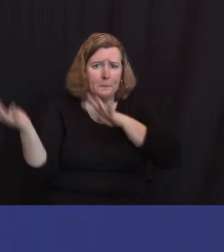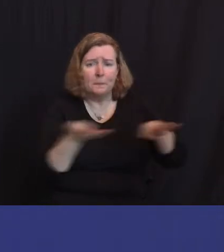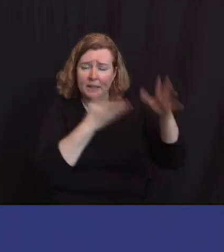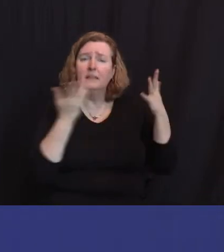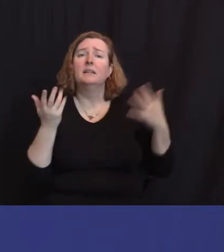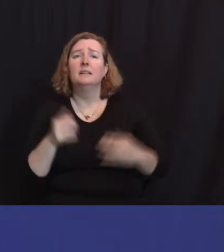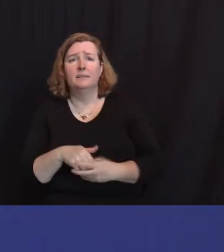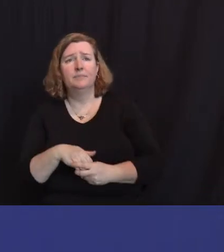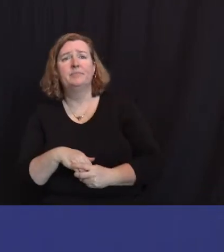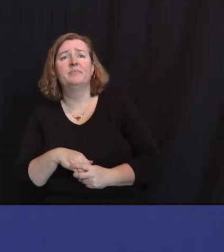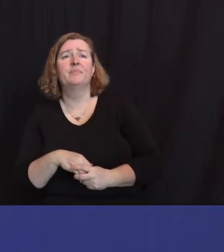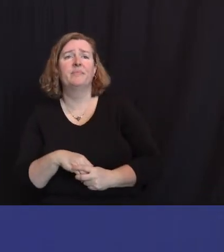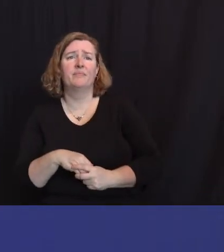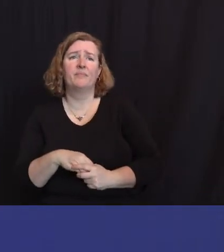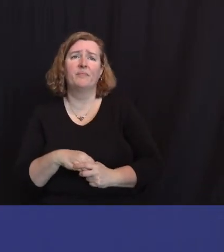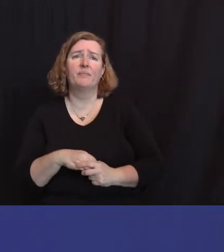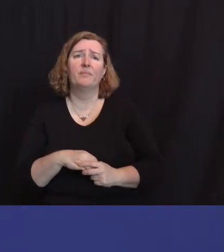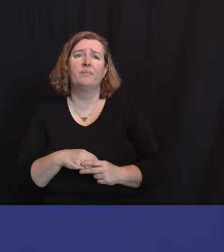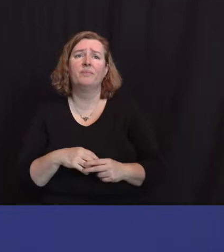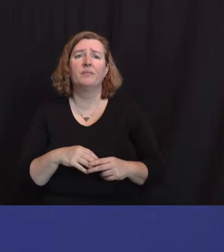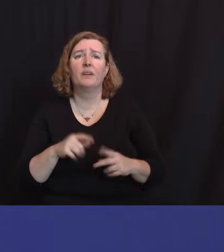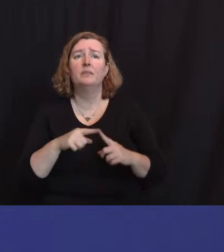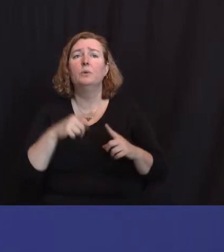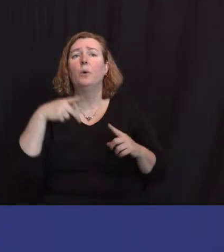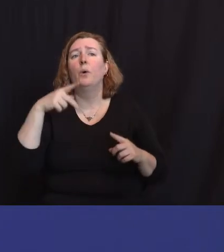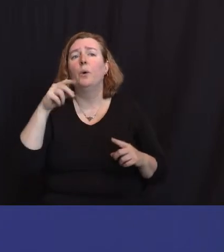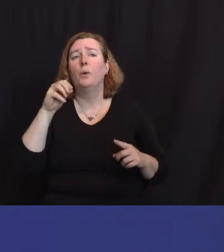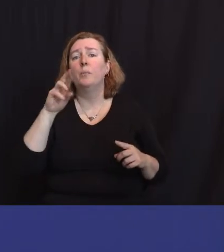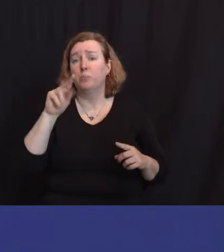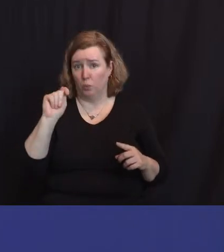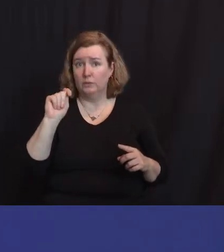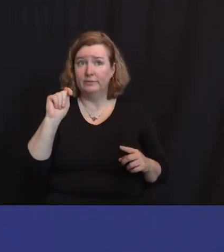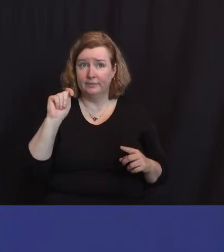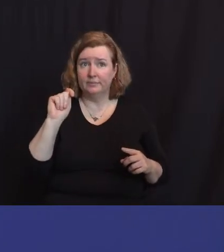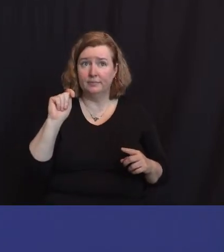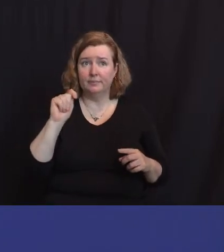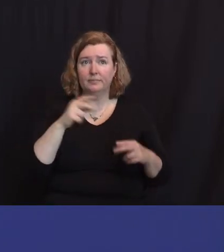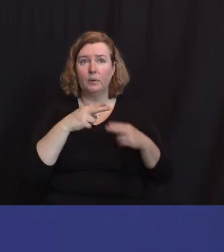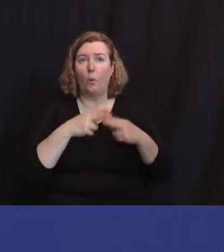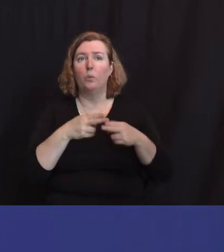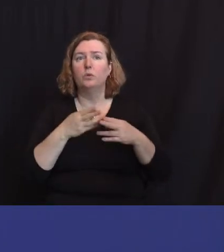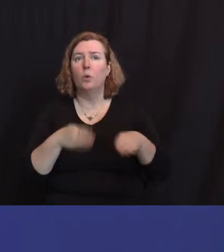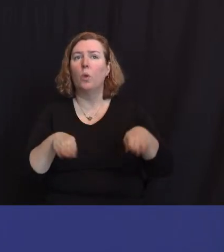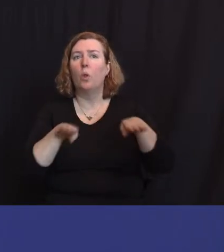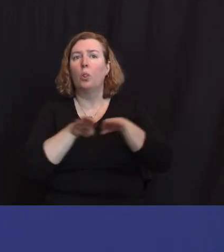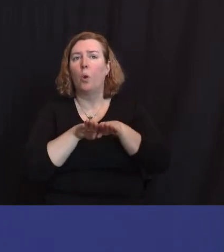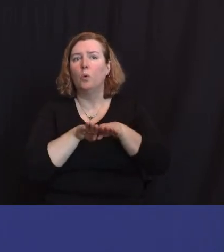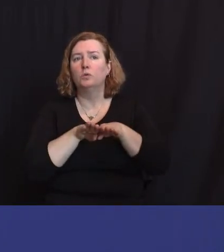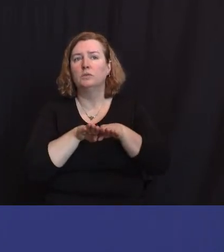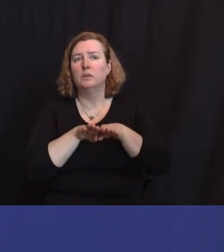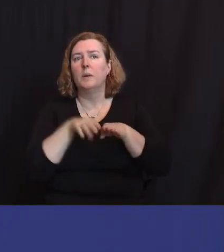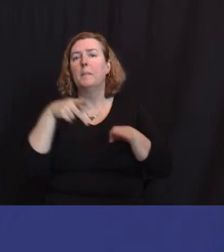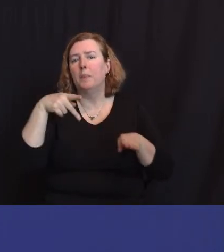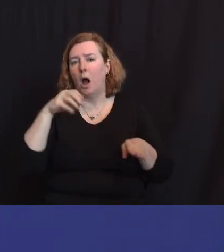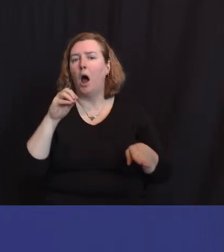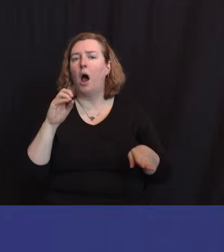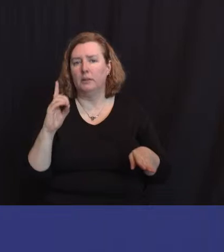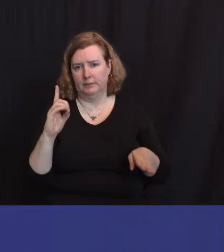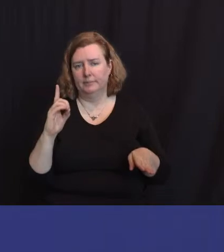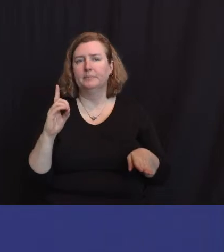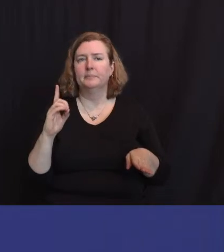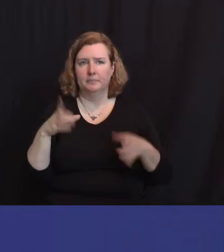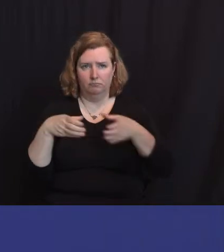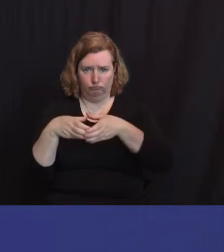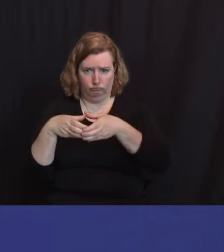And that's a closed pod in coordination with the International Longshoremen's Association and the New York Shipping